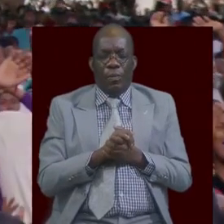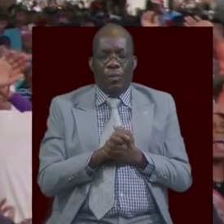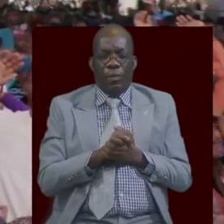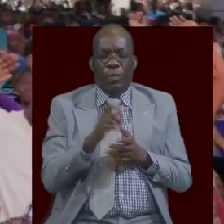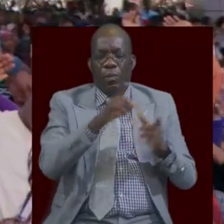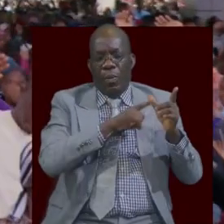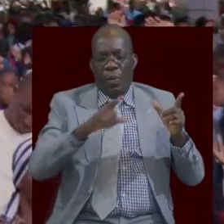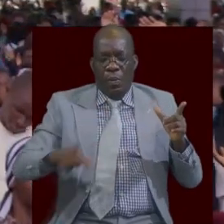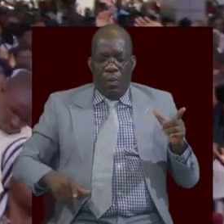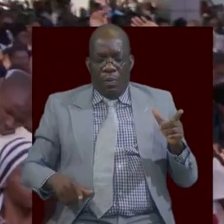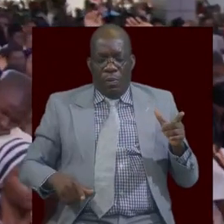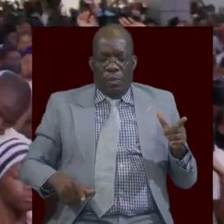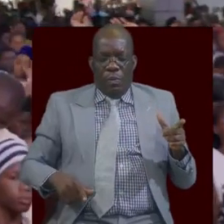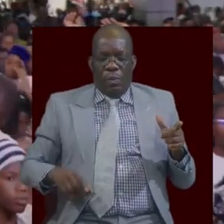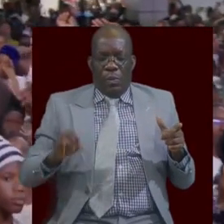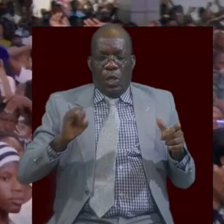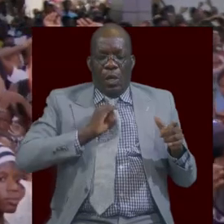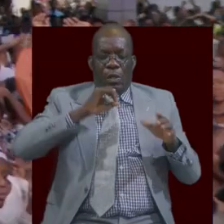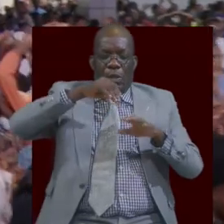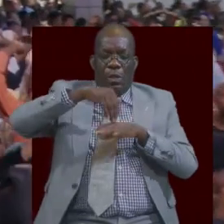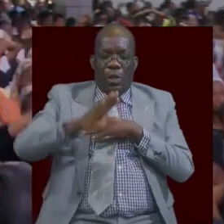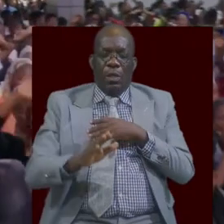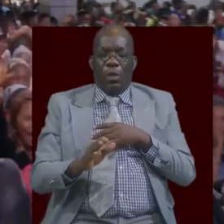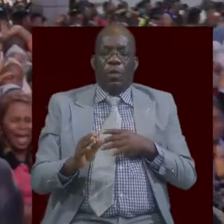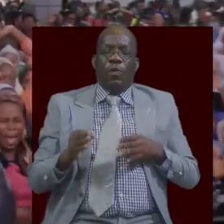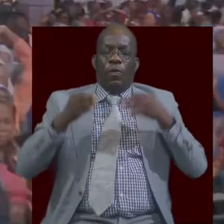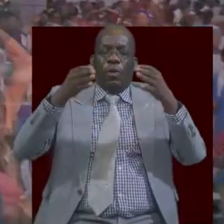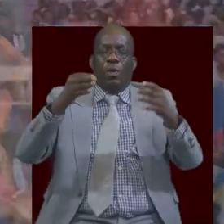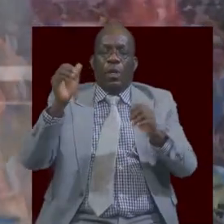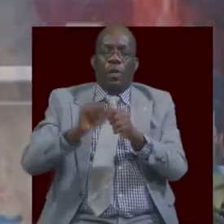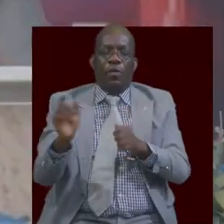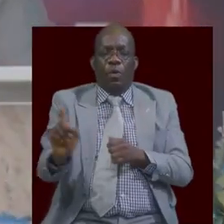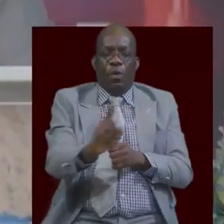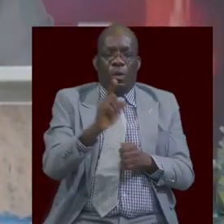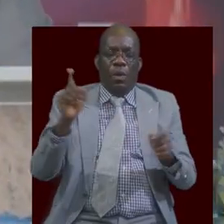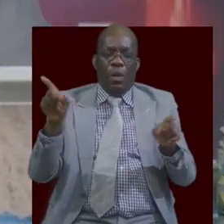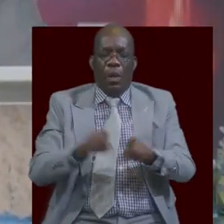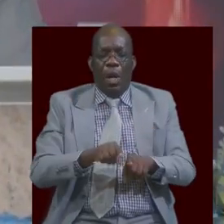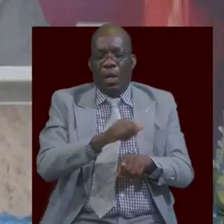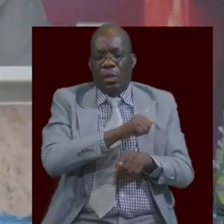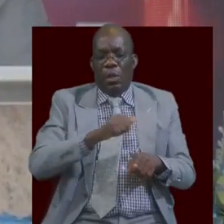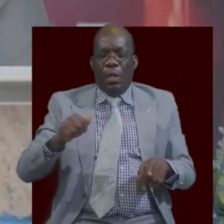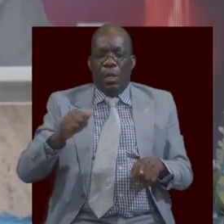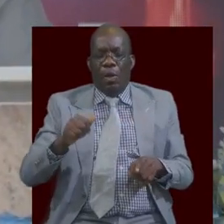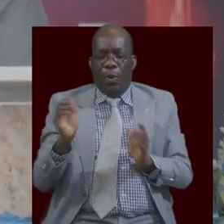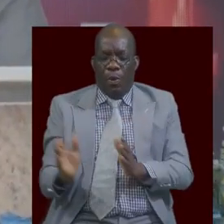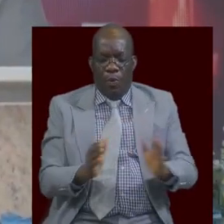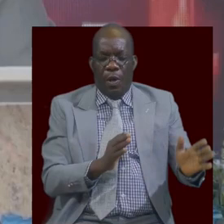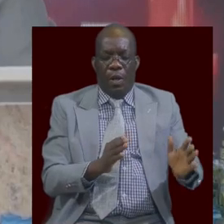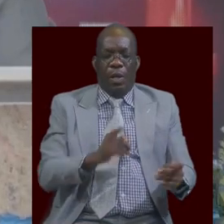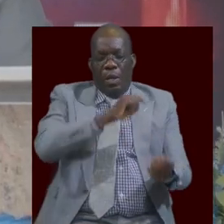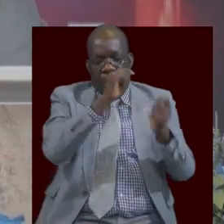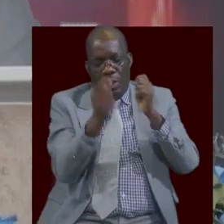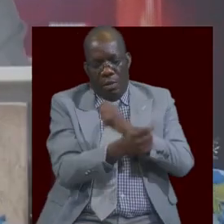Lord, I send forth everyone as equipped,